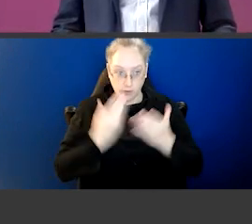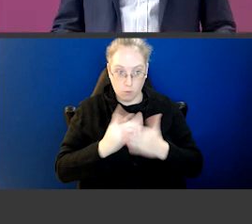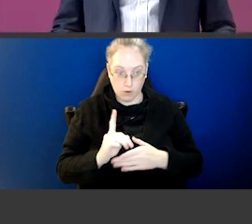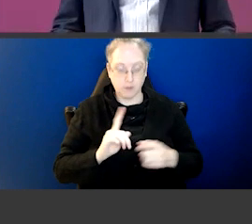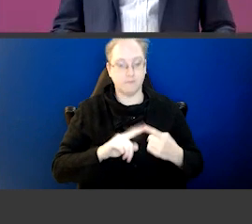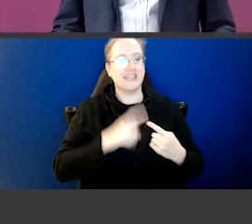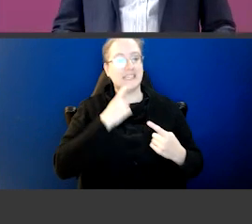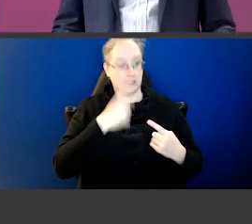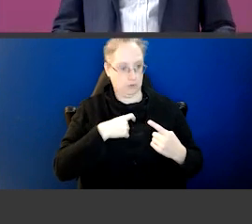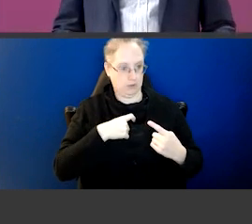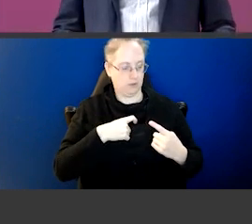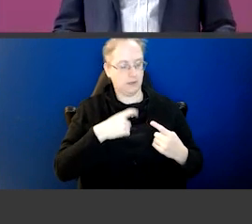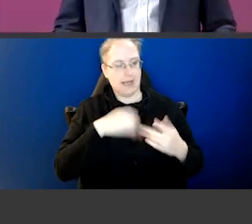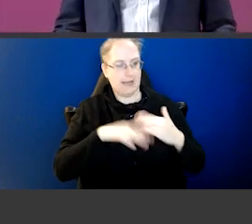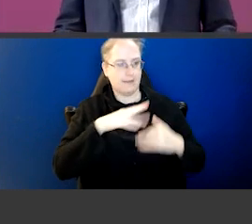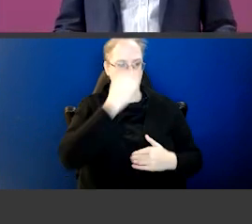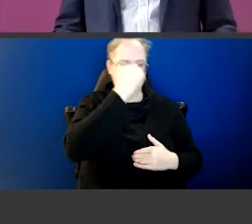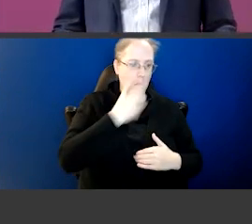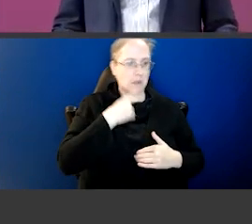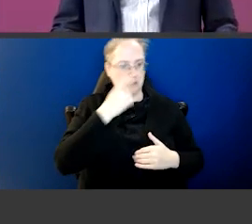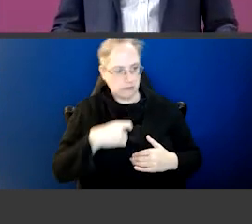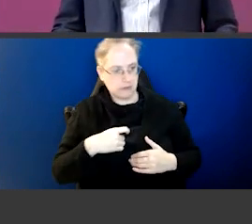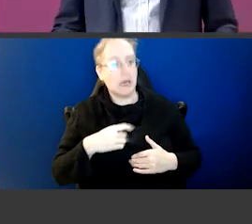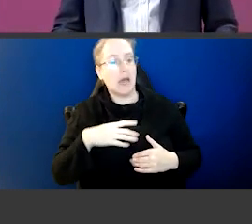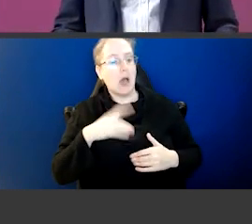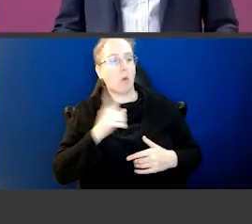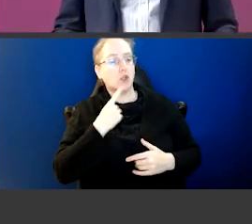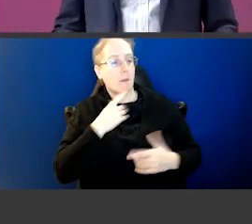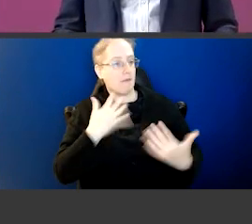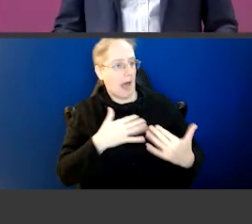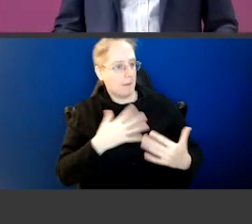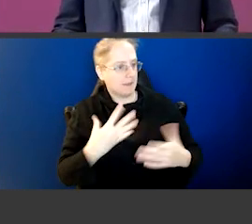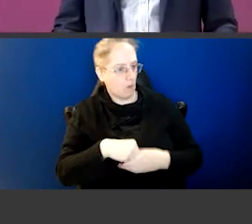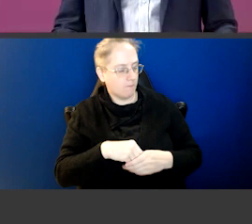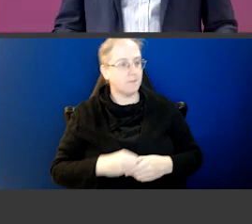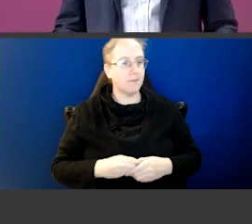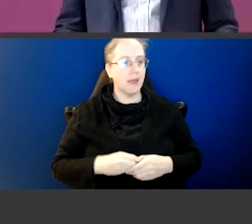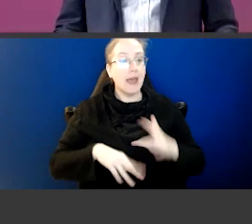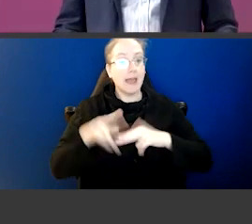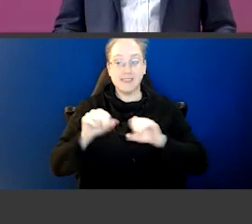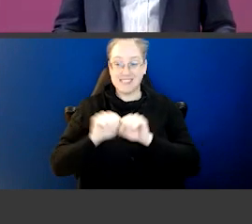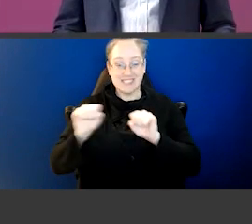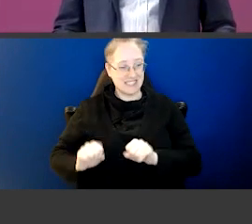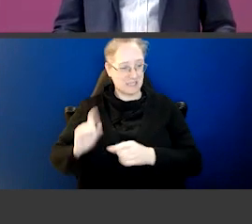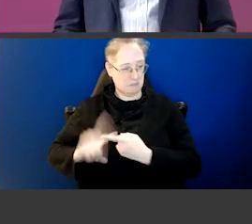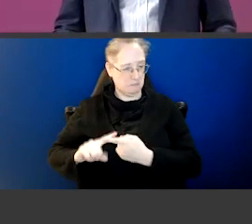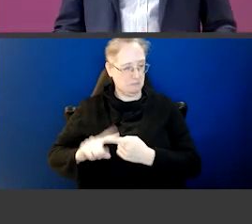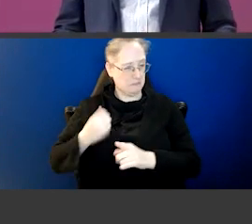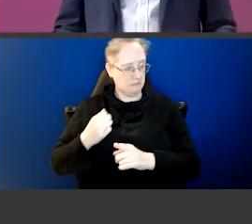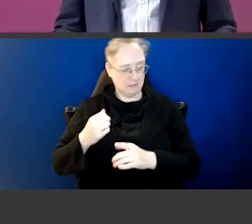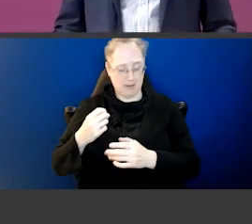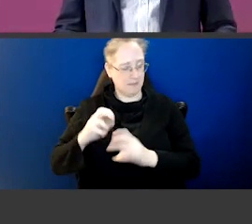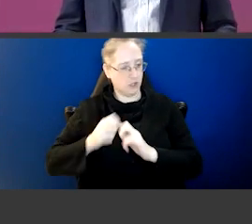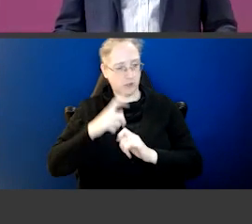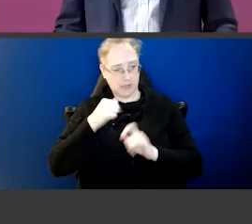including the severity of any alleged harm or potential harm, whether there are systemic issues of the conduct that have broader impacts across